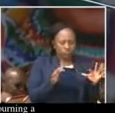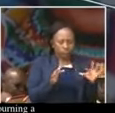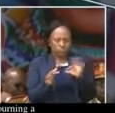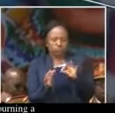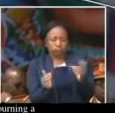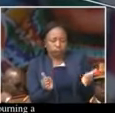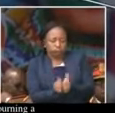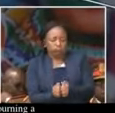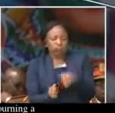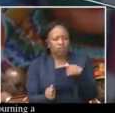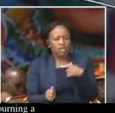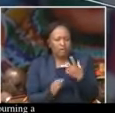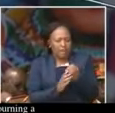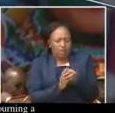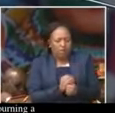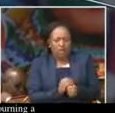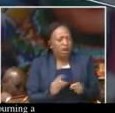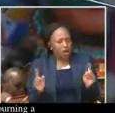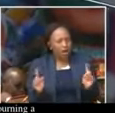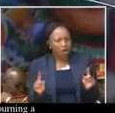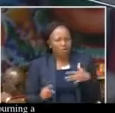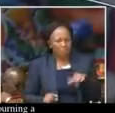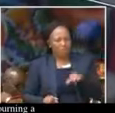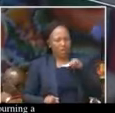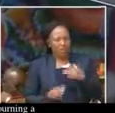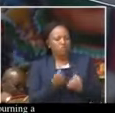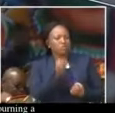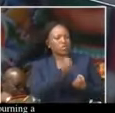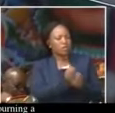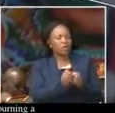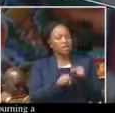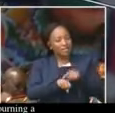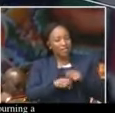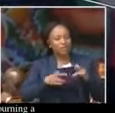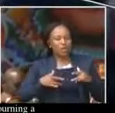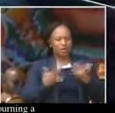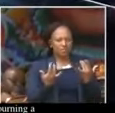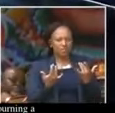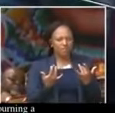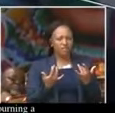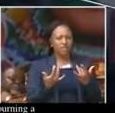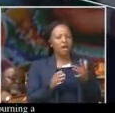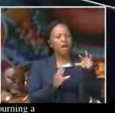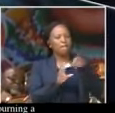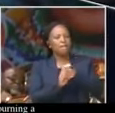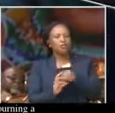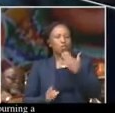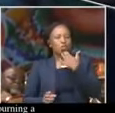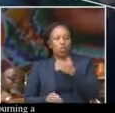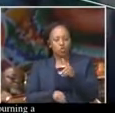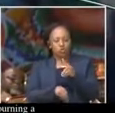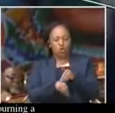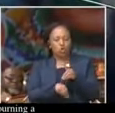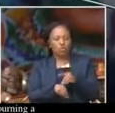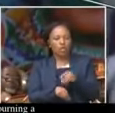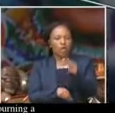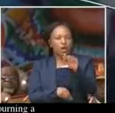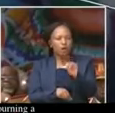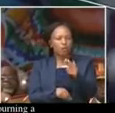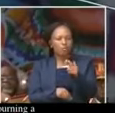and unashamedly supported you when you were still alive. Amongst them, Mama, is Dr. Mbuiseni